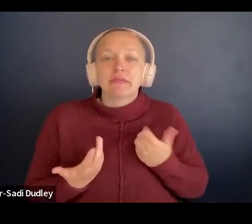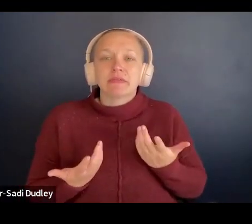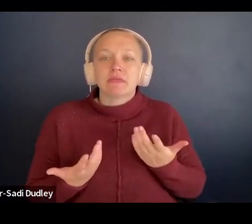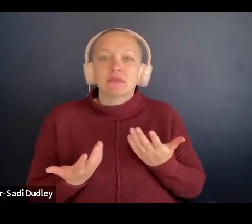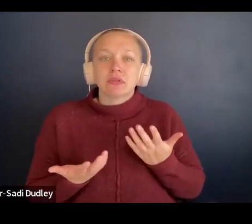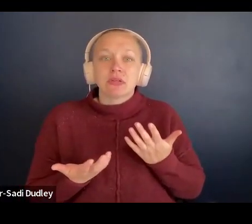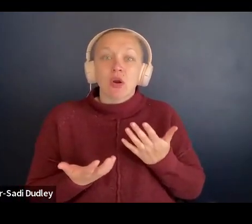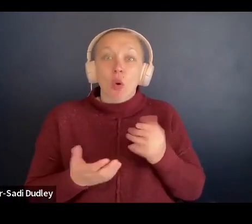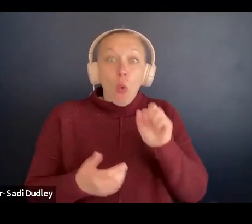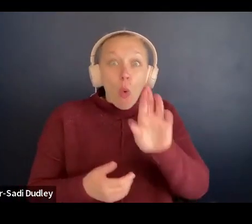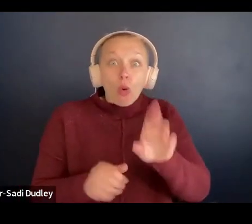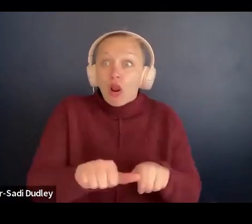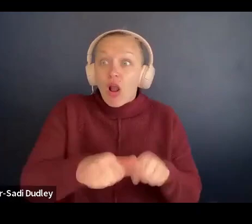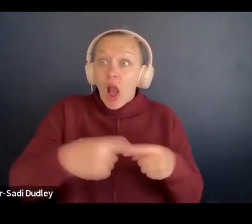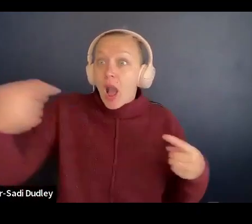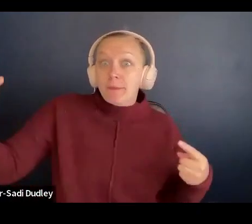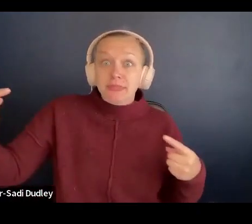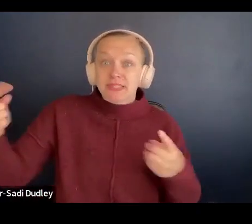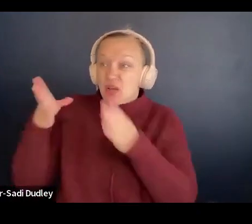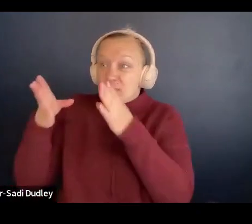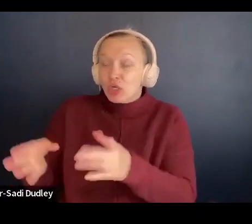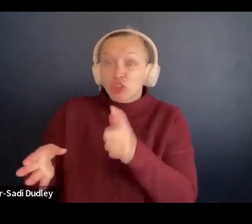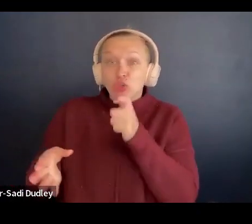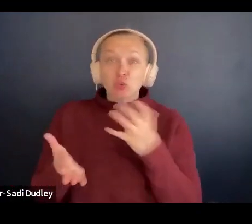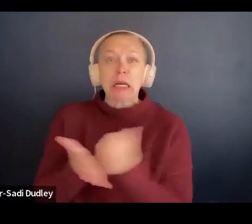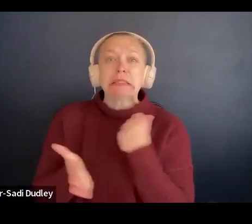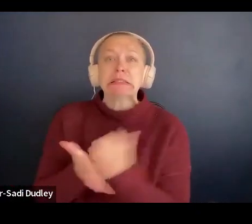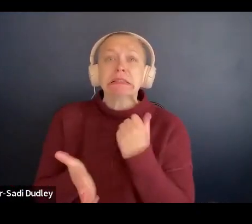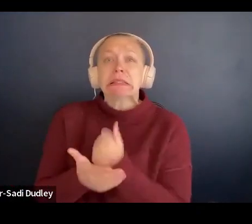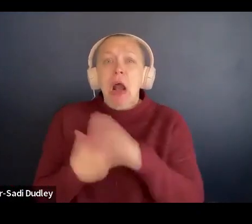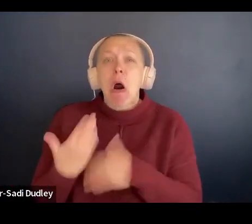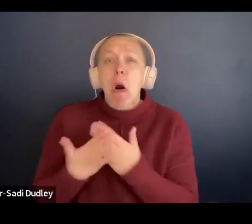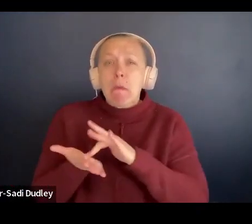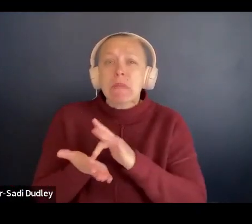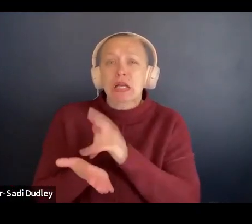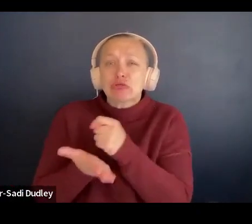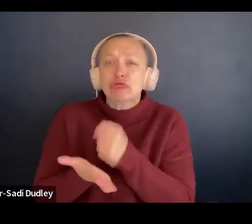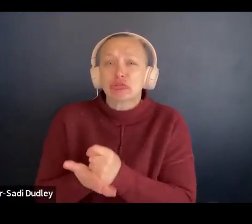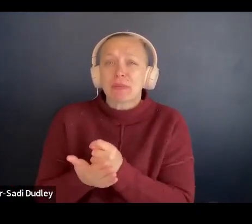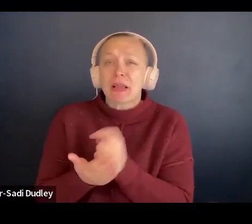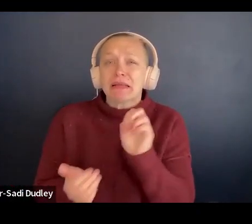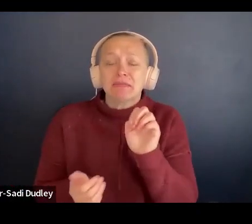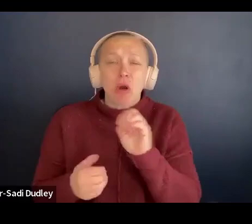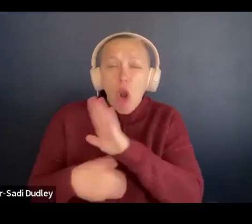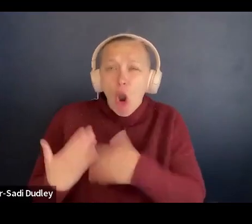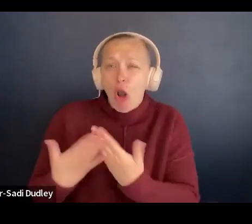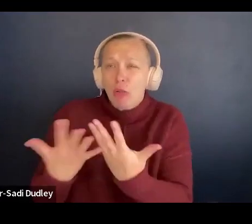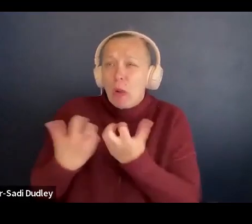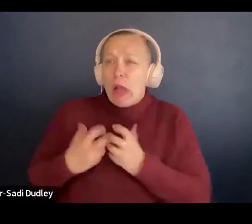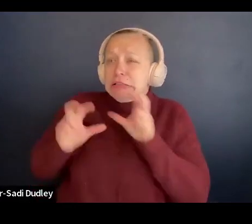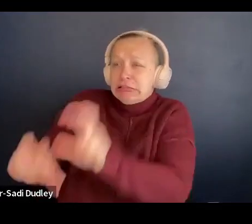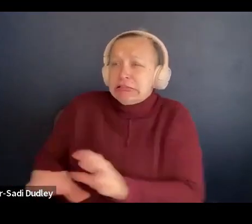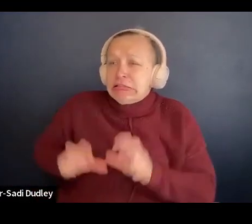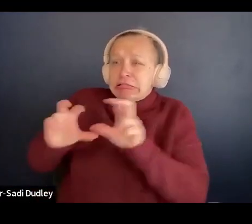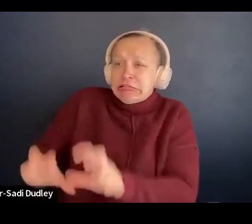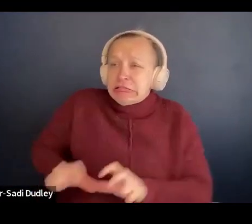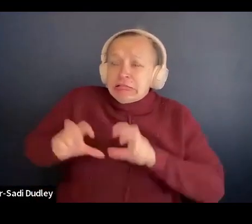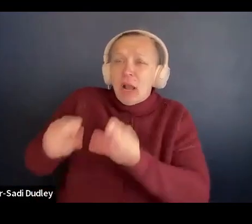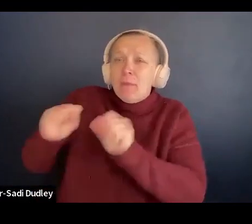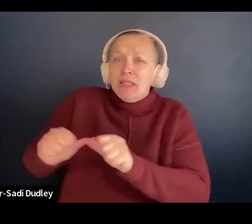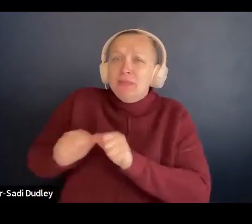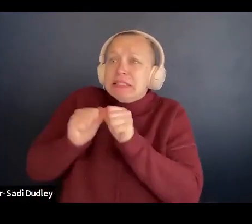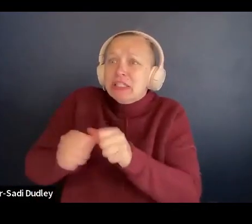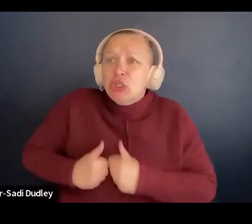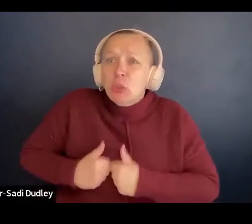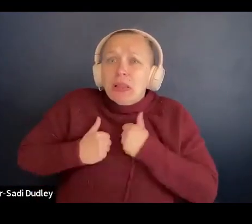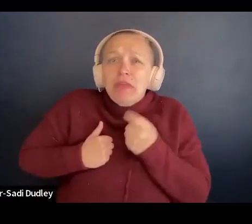life-saving measure taken, and believes that way is probably maybe not necessarily the right person to put as your healthcare agent. So you're going to